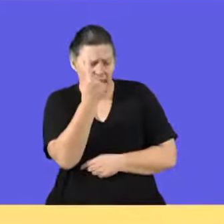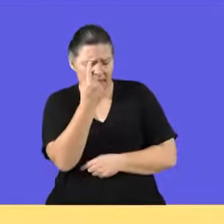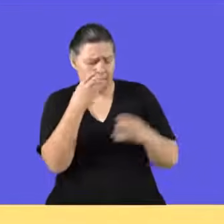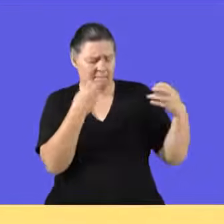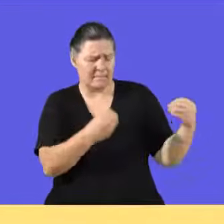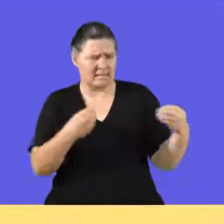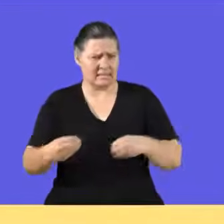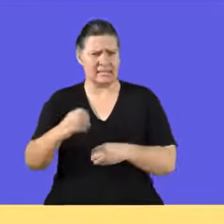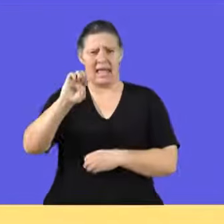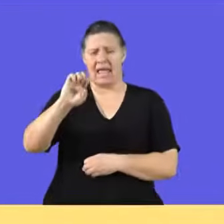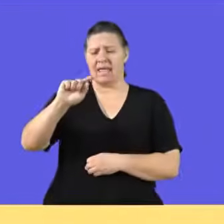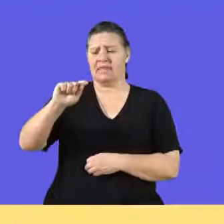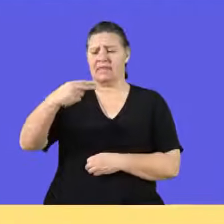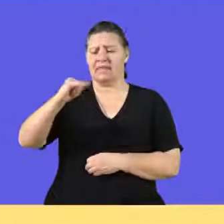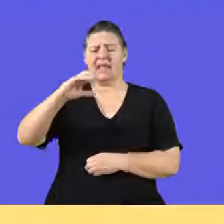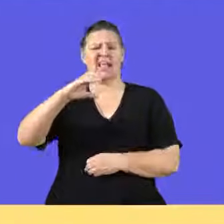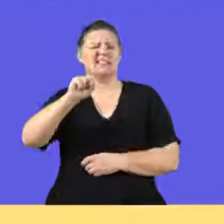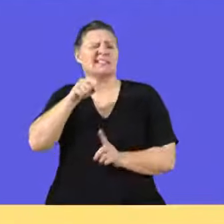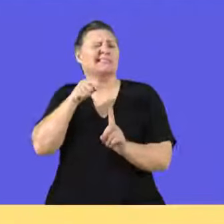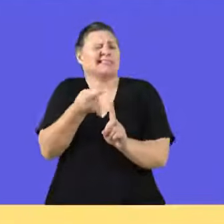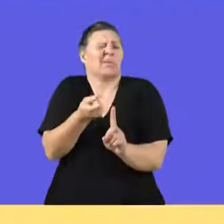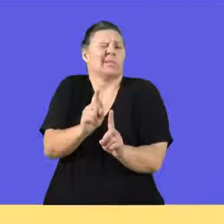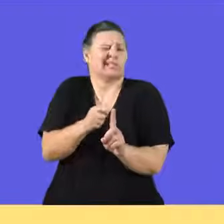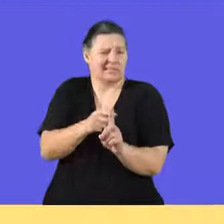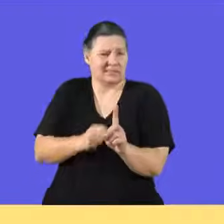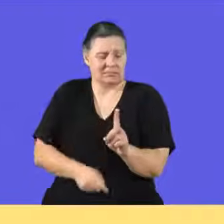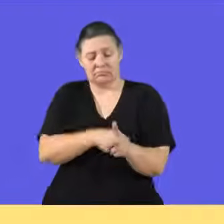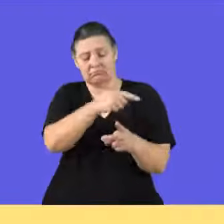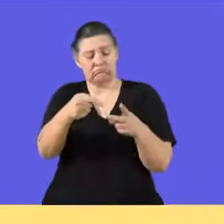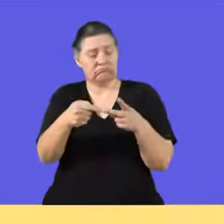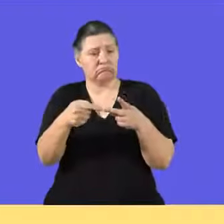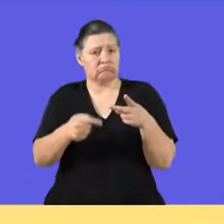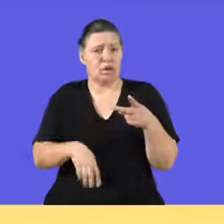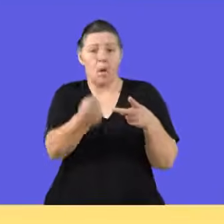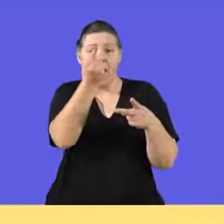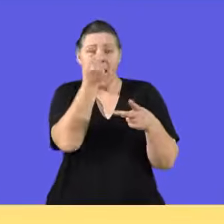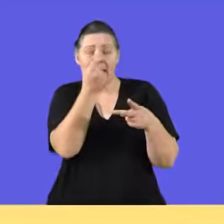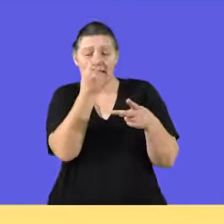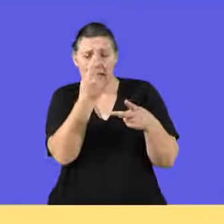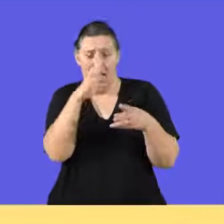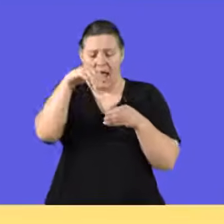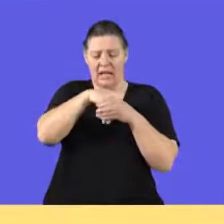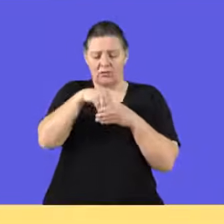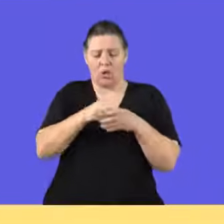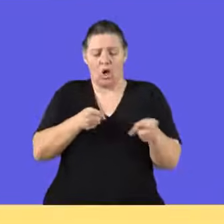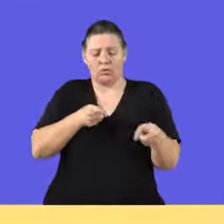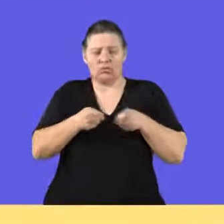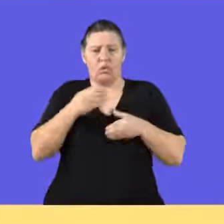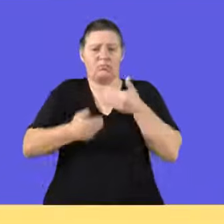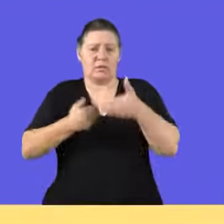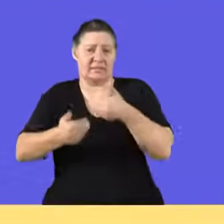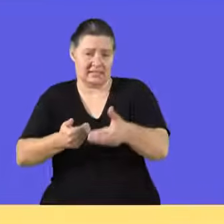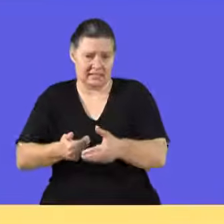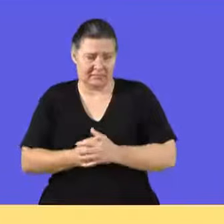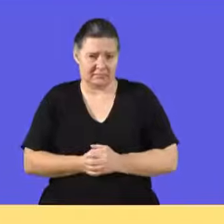going to ensure that you understand what business ethics are. I will also ensure that you understand